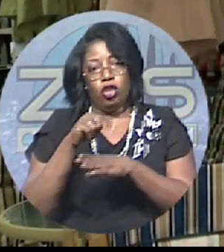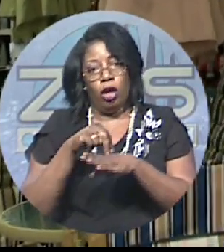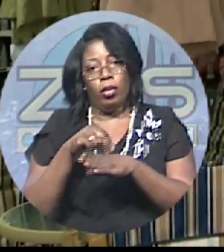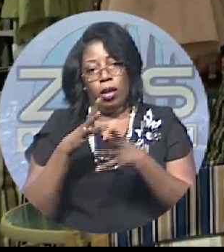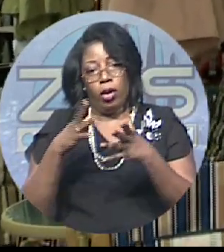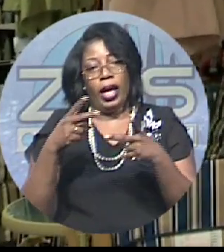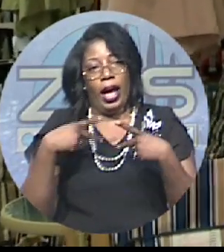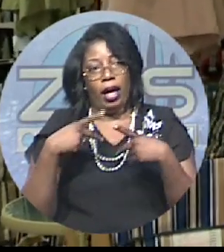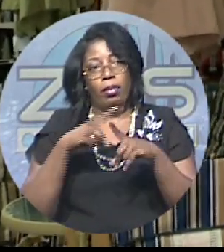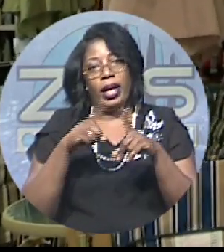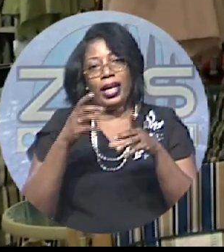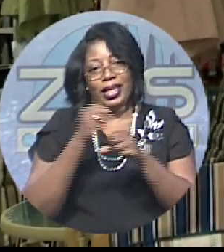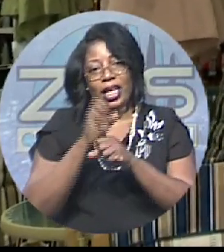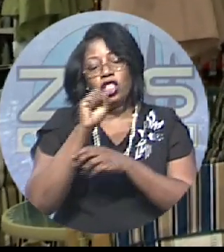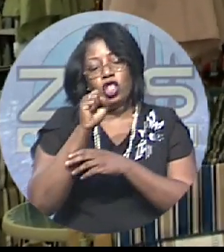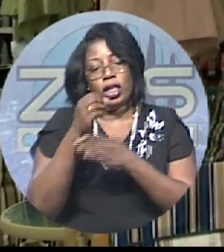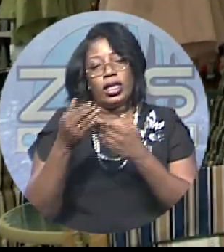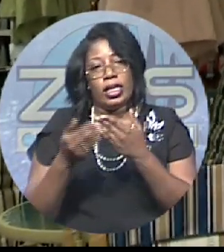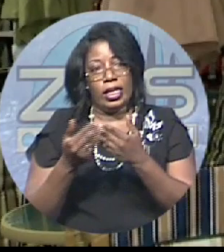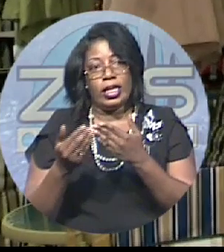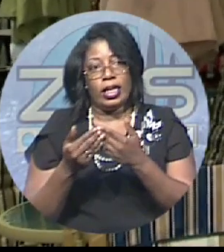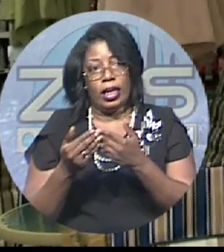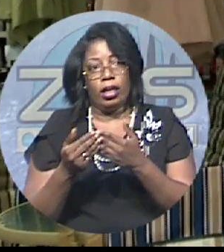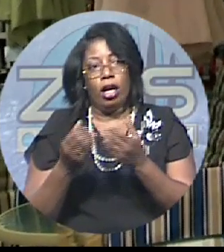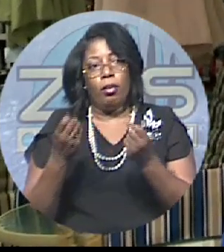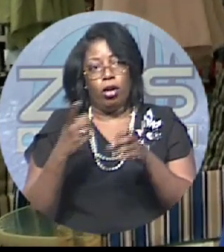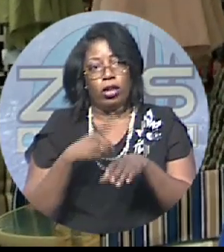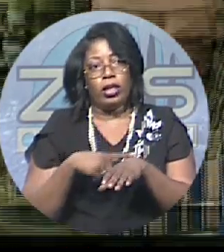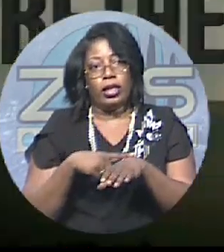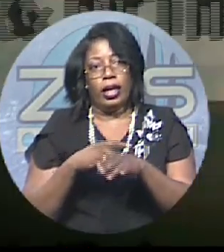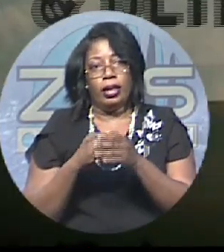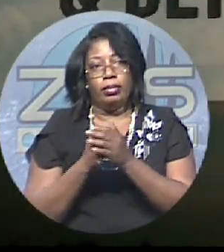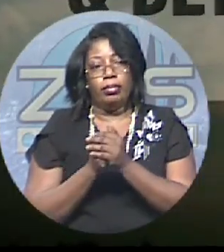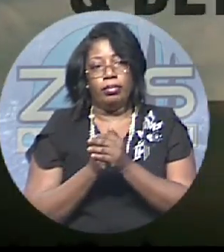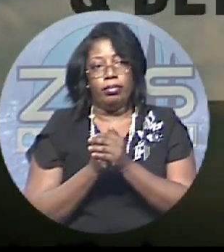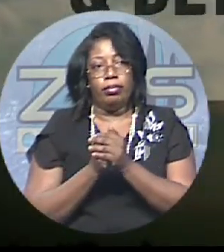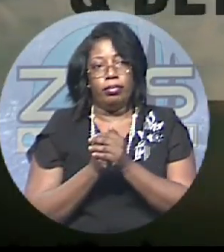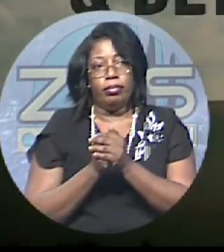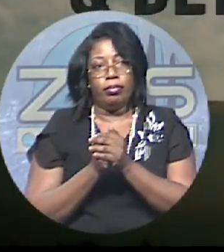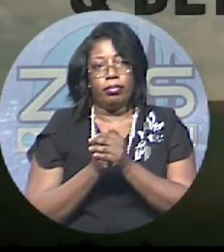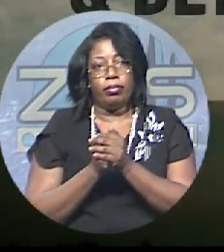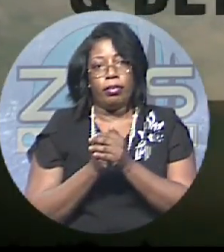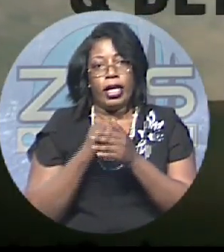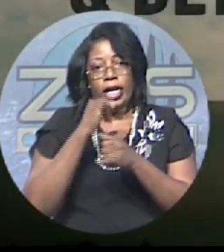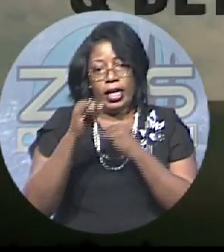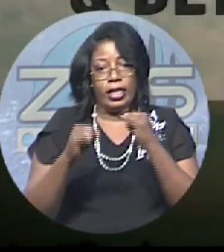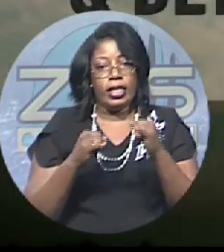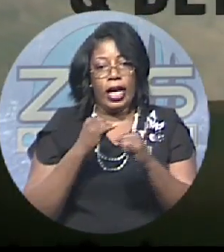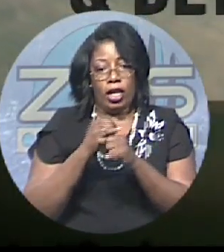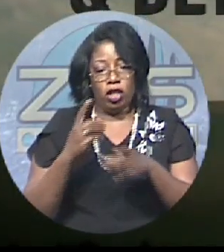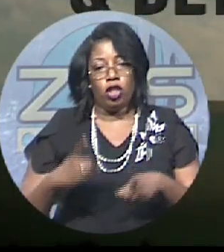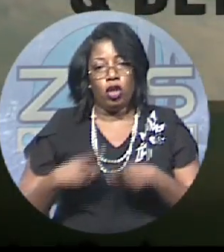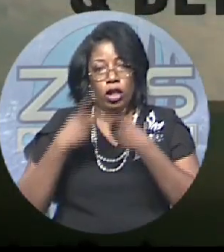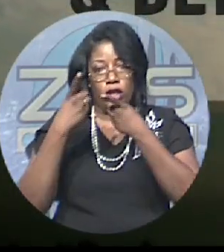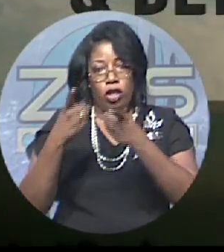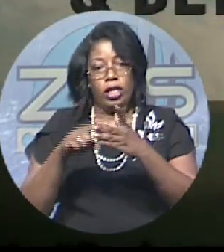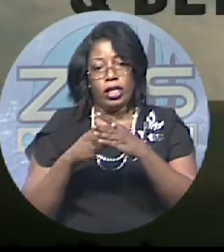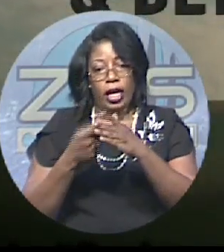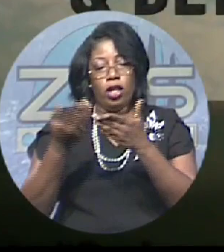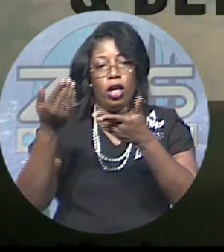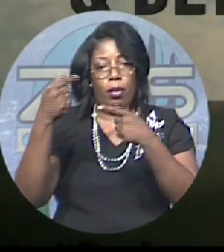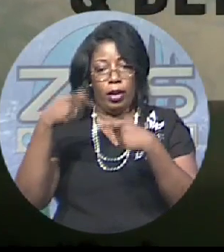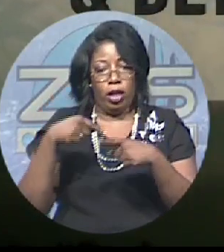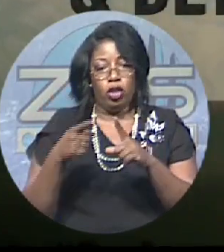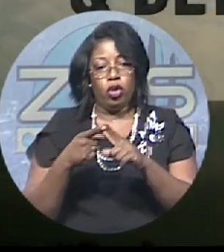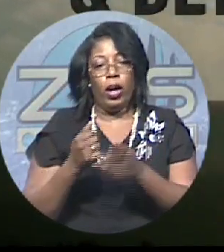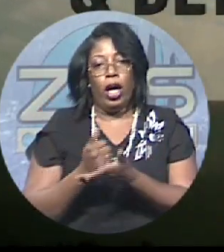But I can get shingles very easily most of the time. Well, international donations are starting to come in